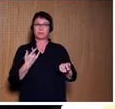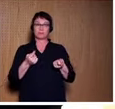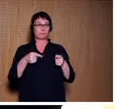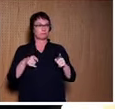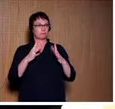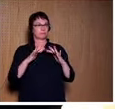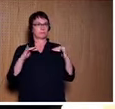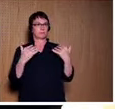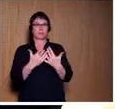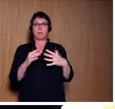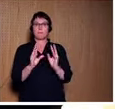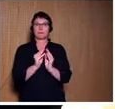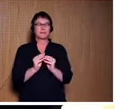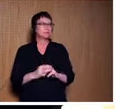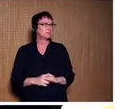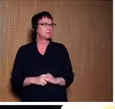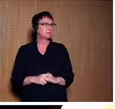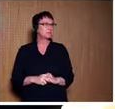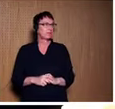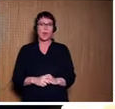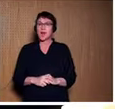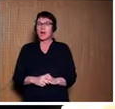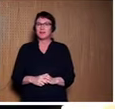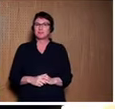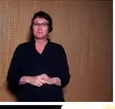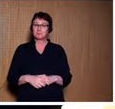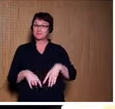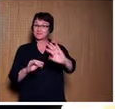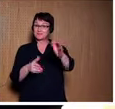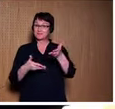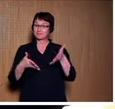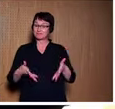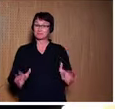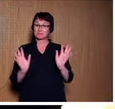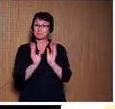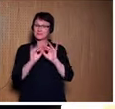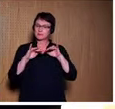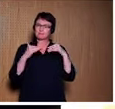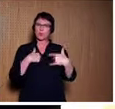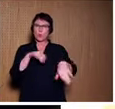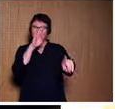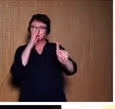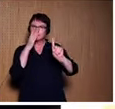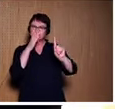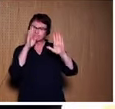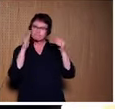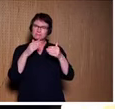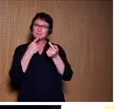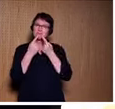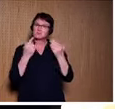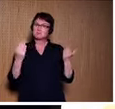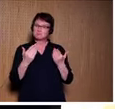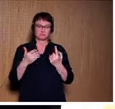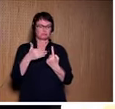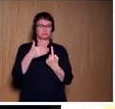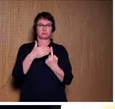plenary. Welcome again on this important plenary focused on empowering feminist